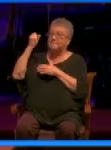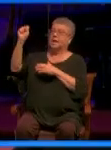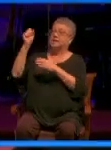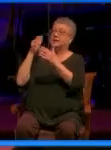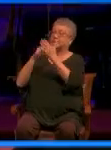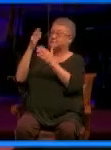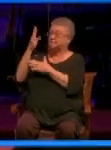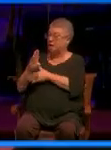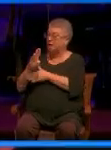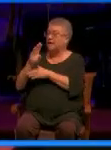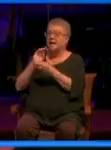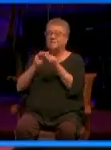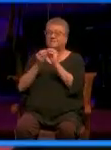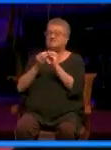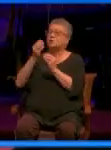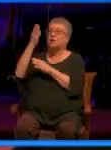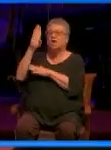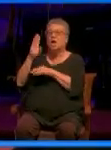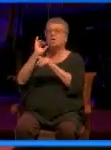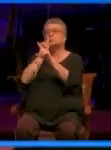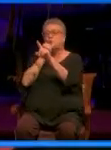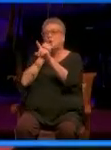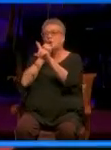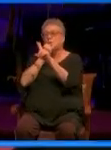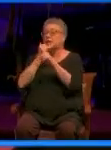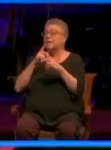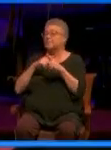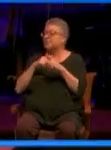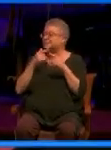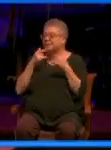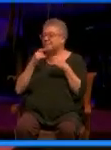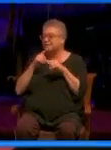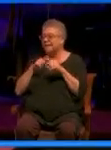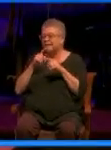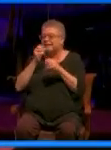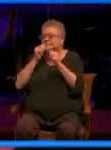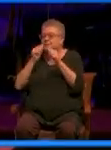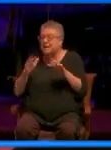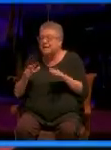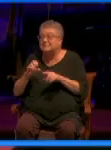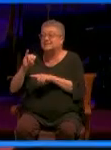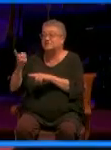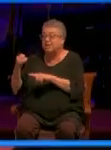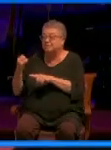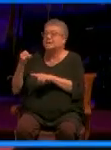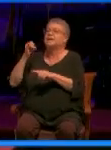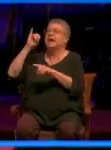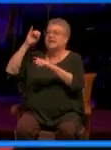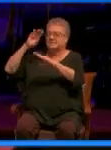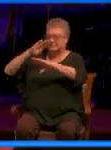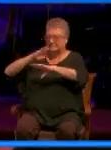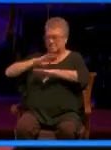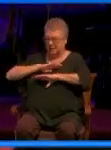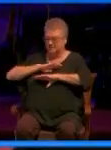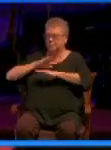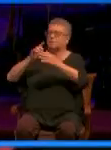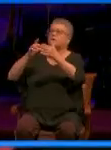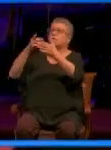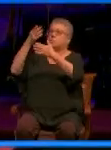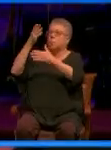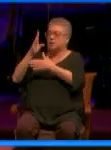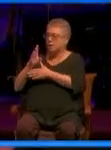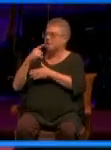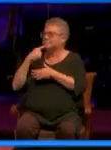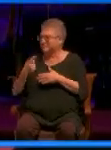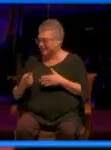God and fixing what God has done wrong, and yet he's blessing Jacob and fulfilling the birth oracle. We'll get back to that in